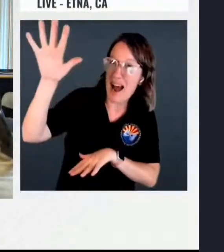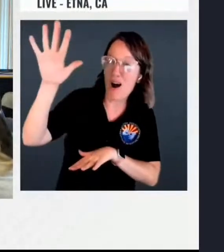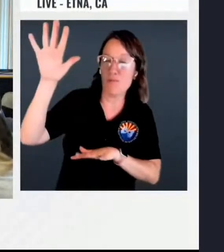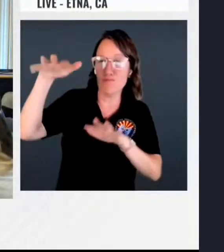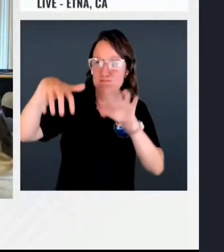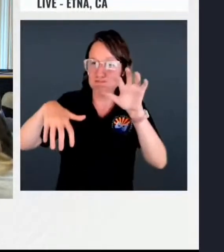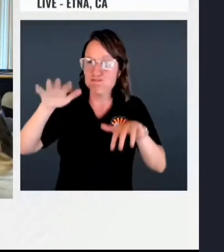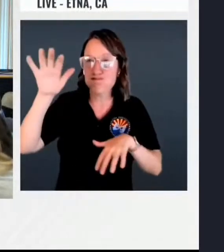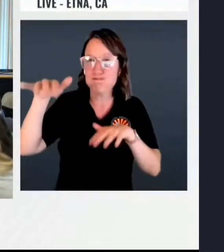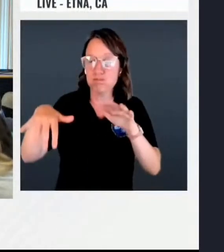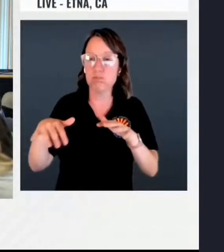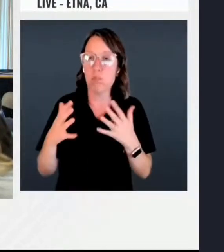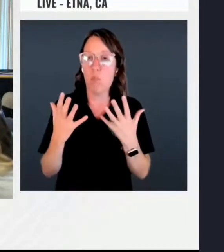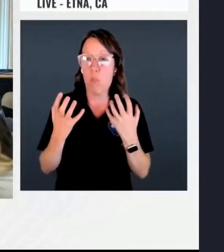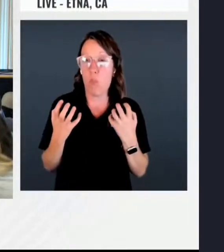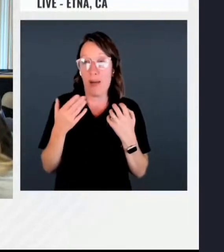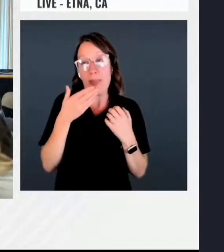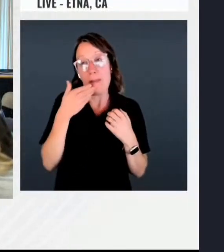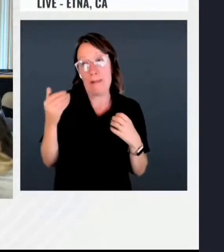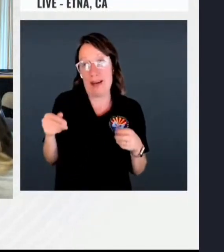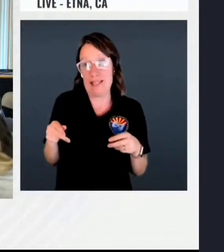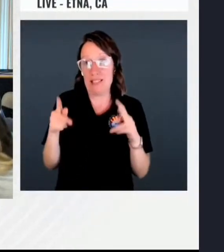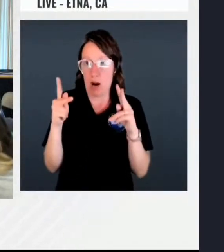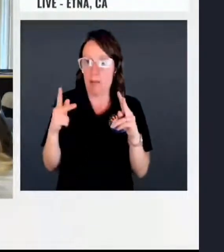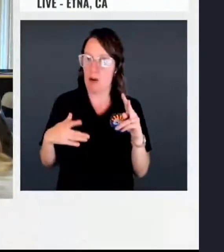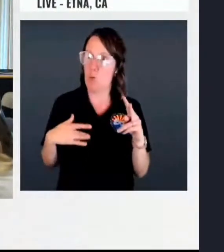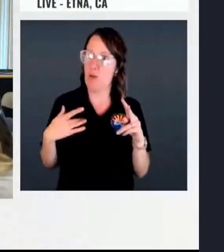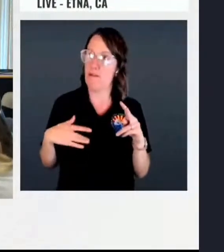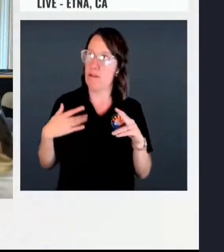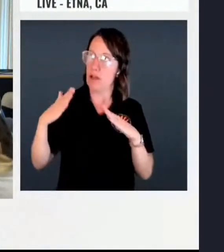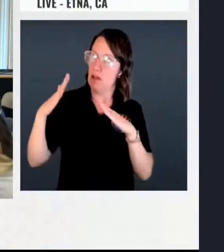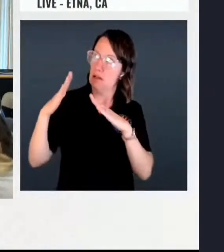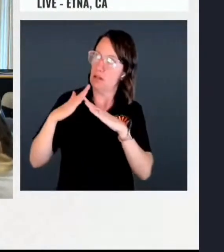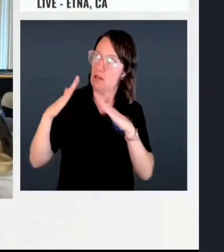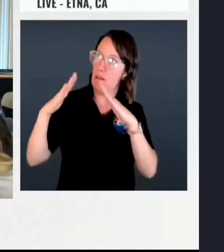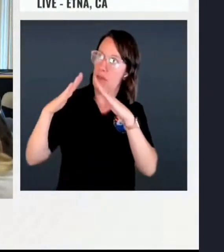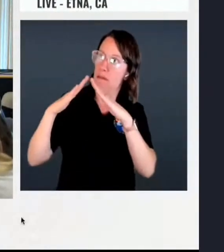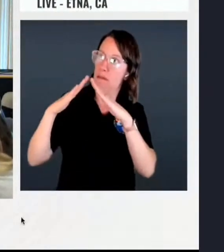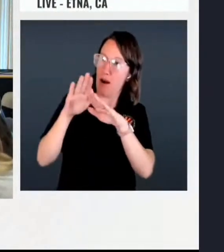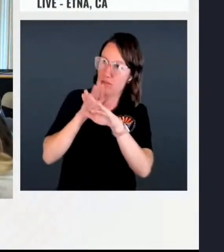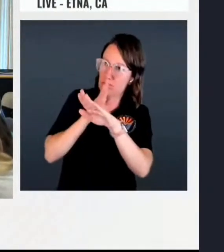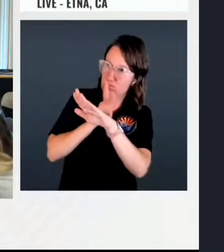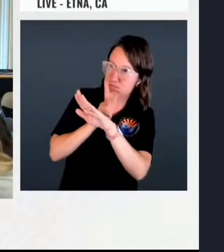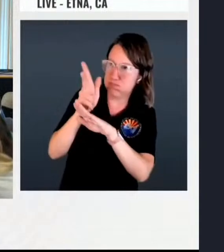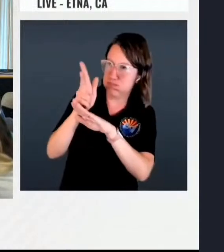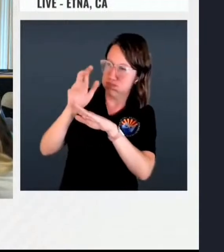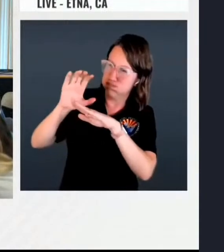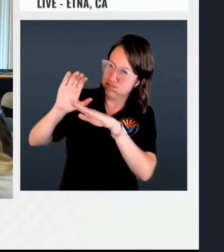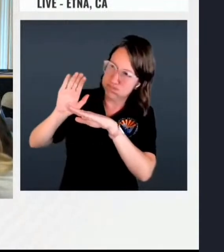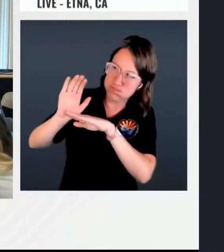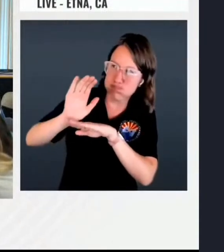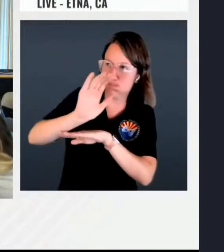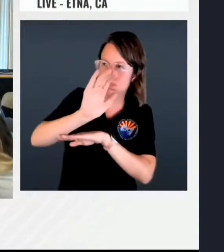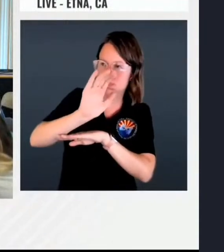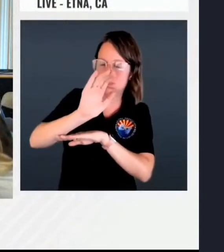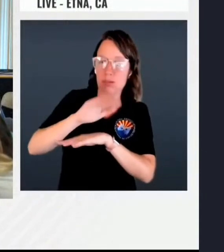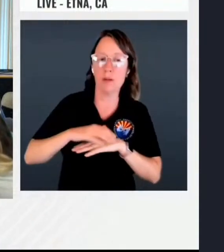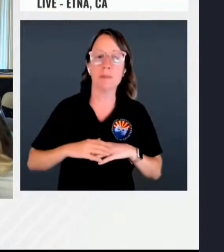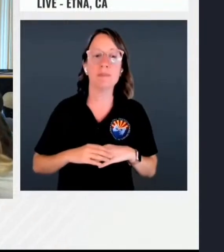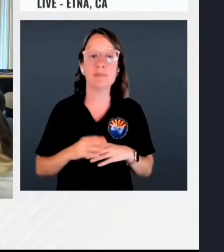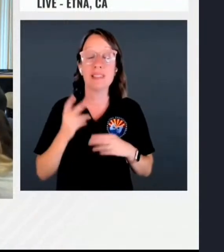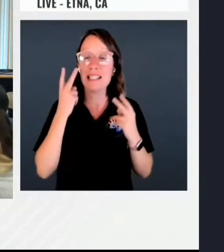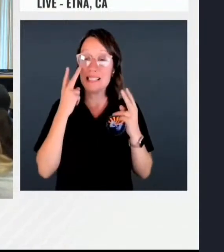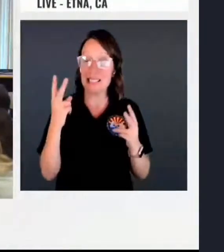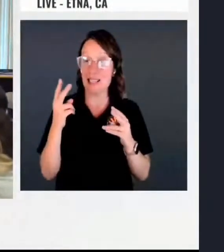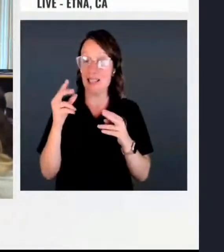chance of holding that line, and that's where we can hold those lines. So we have mastication lines, so that's the M on